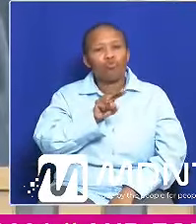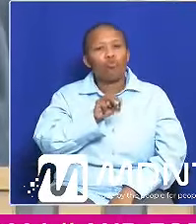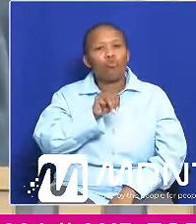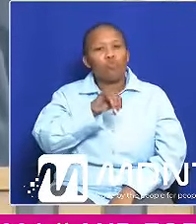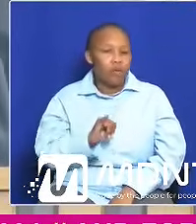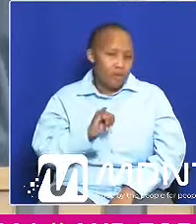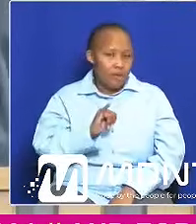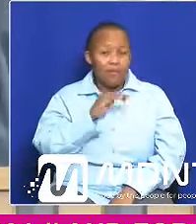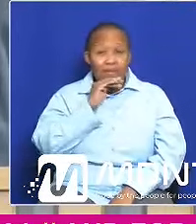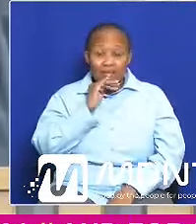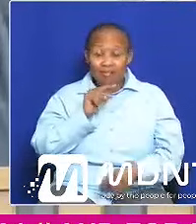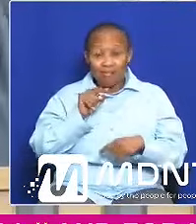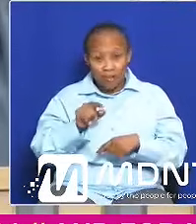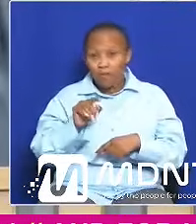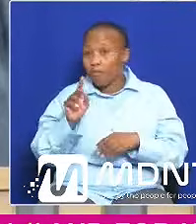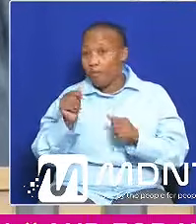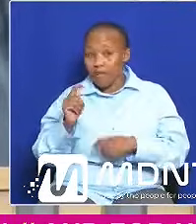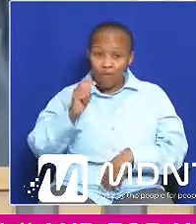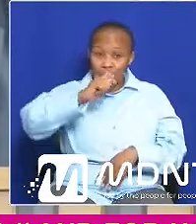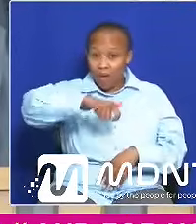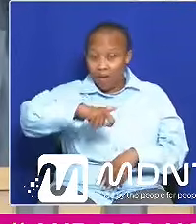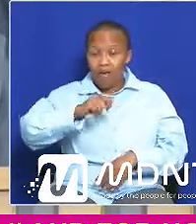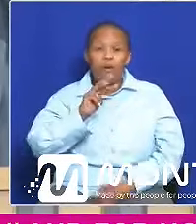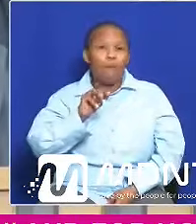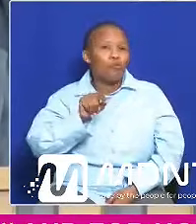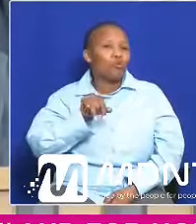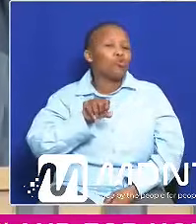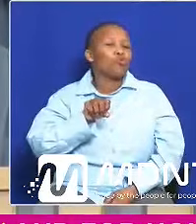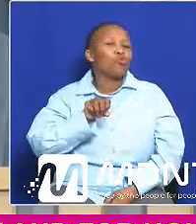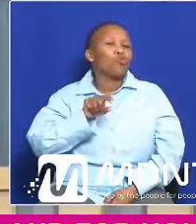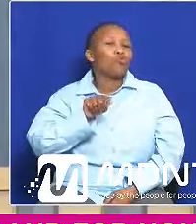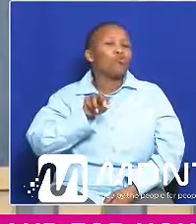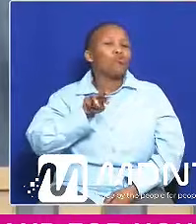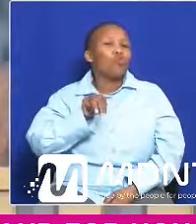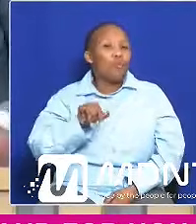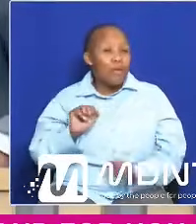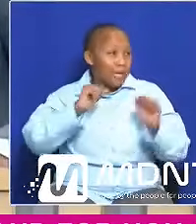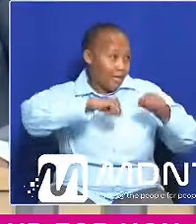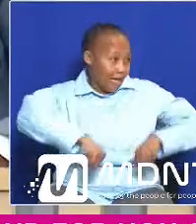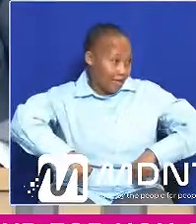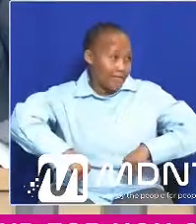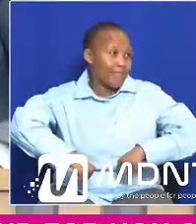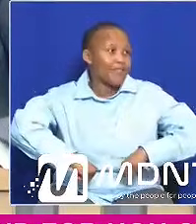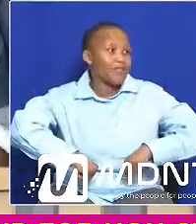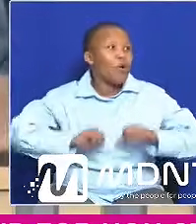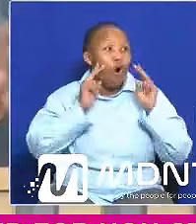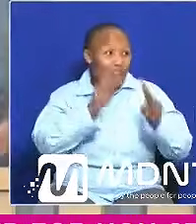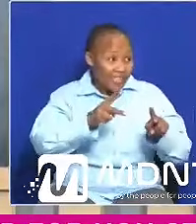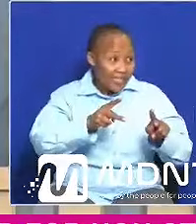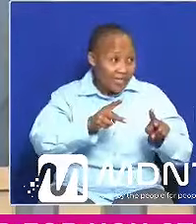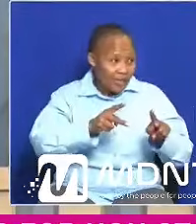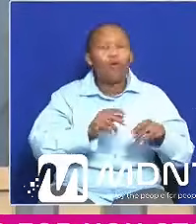Mutsumi? Yes, of course. Okay. And then this is followed by a number of